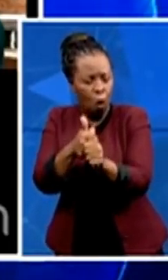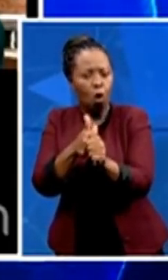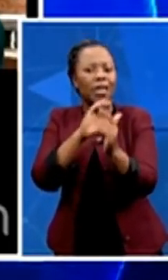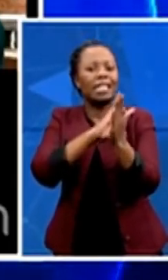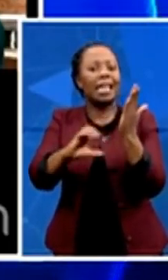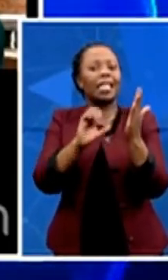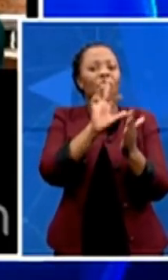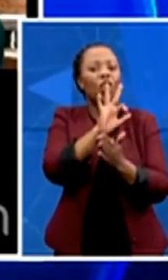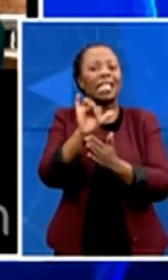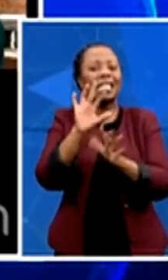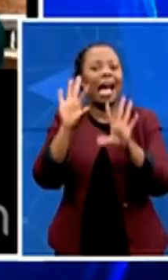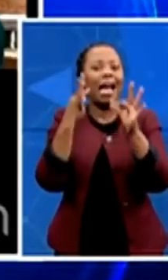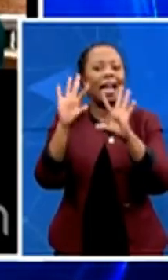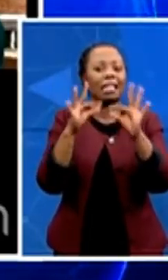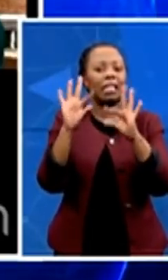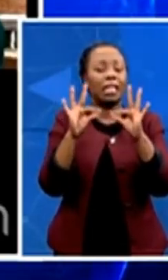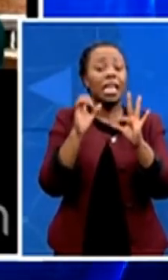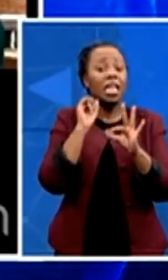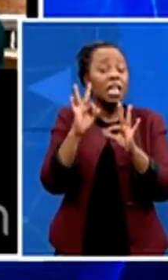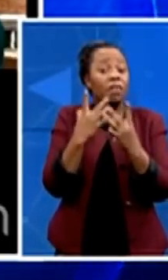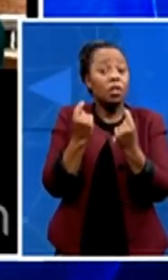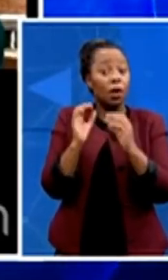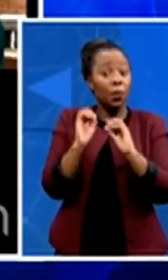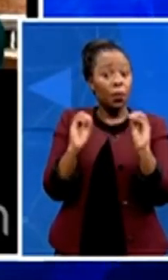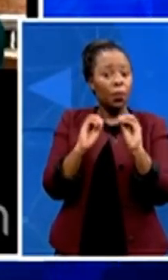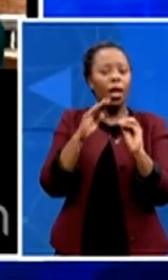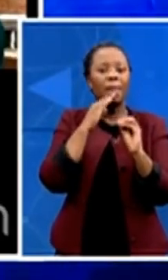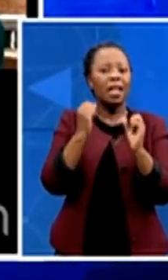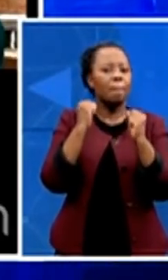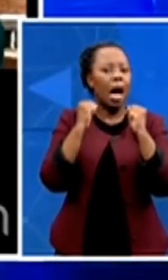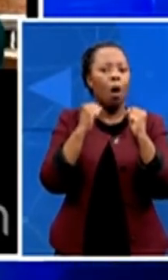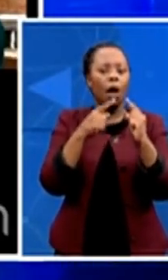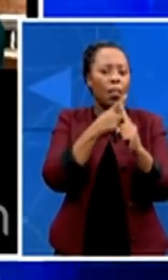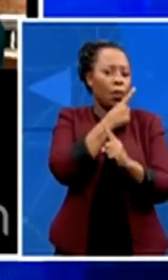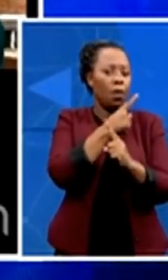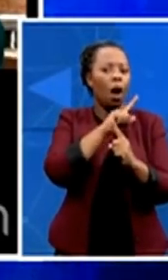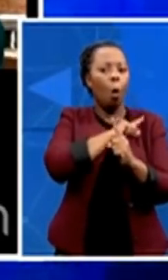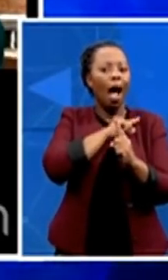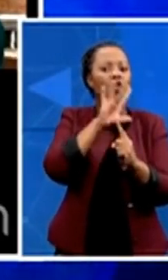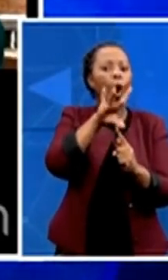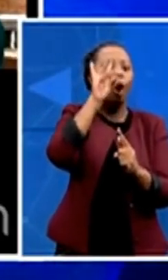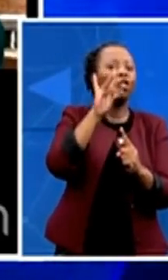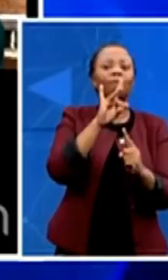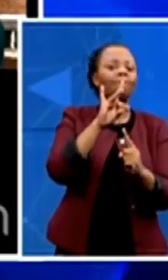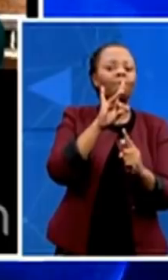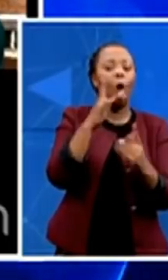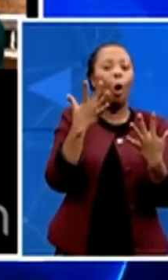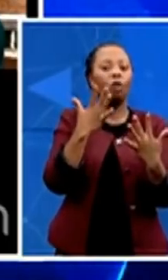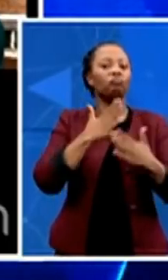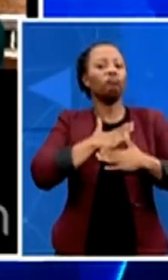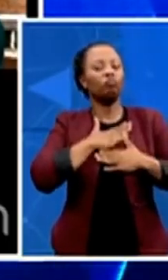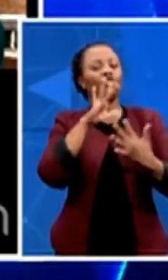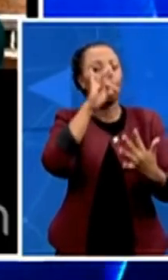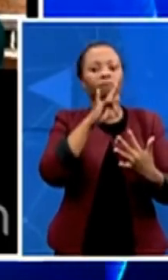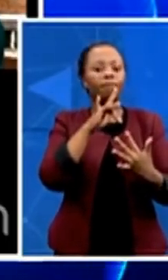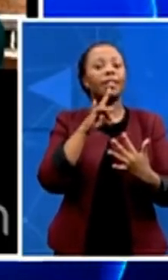powers, because it's not a matter of option or choice. Which then brings us back to